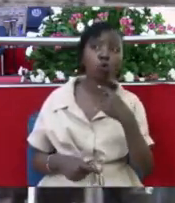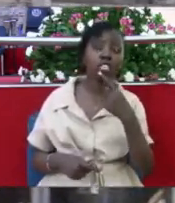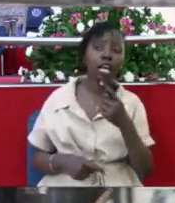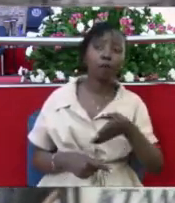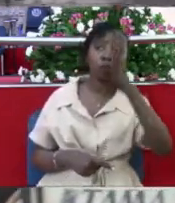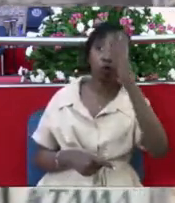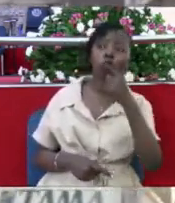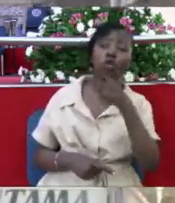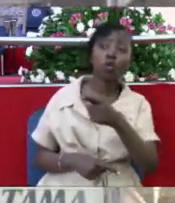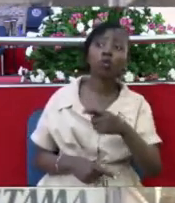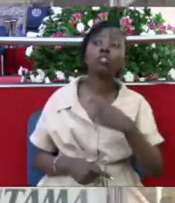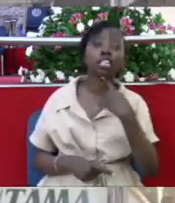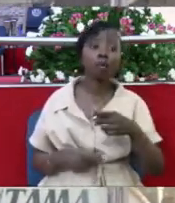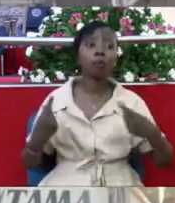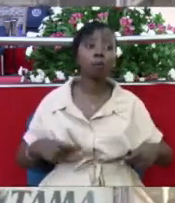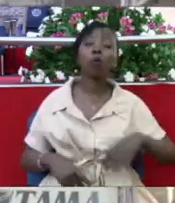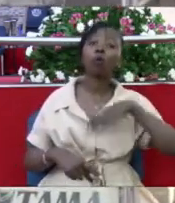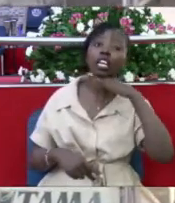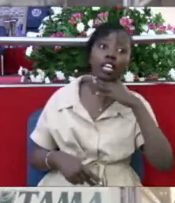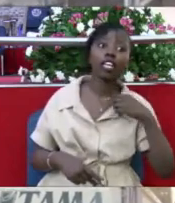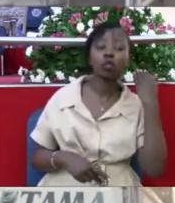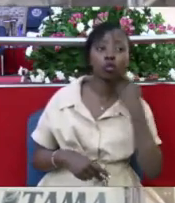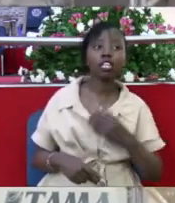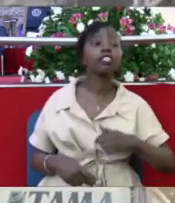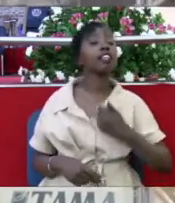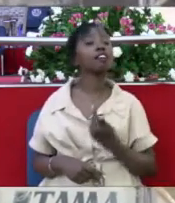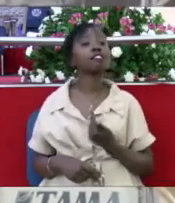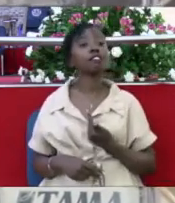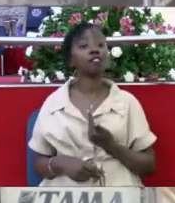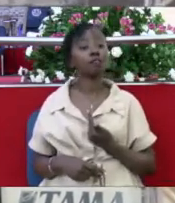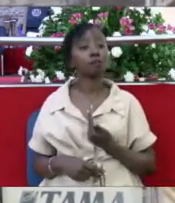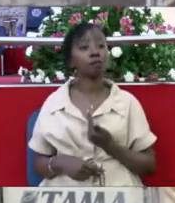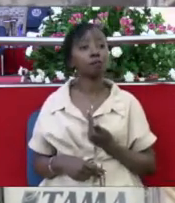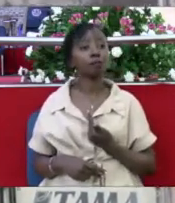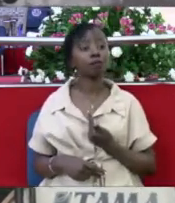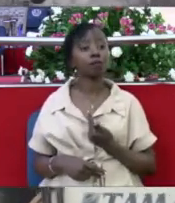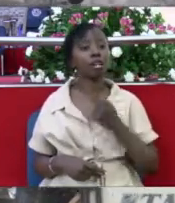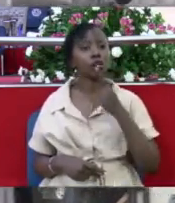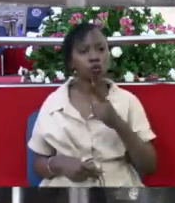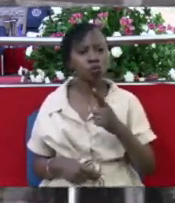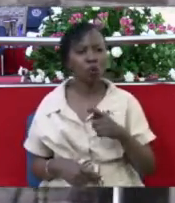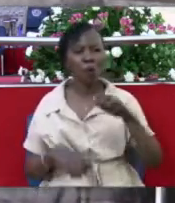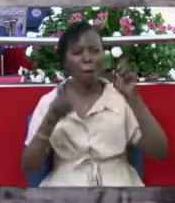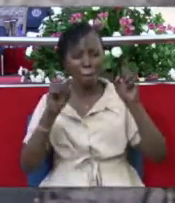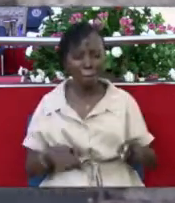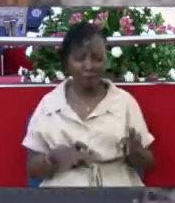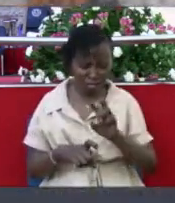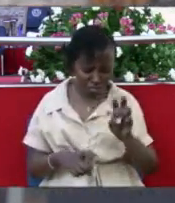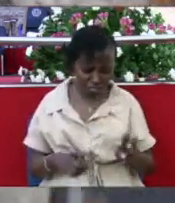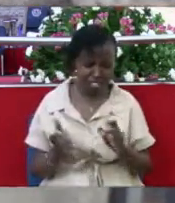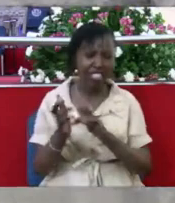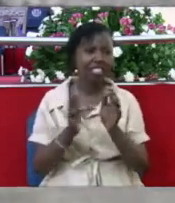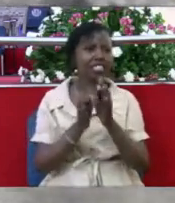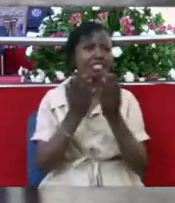ones telling people to kill themselves. Unaambia niambia kuhusu wao Mungu, lakini nyinyi mwatuambia tujiue. So we need to read the Bible for ourselves so that we